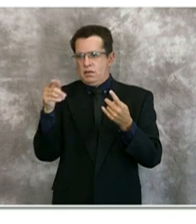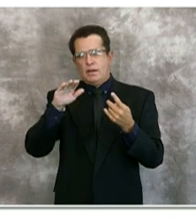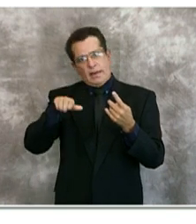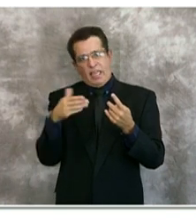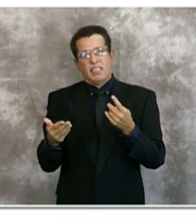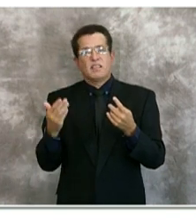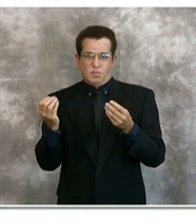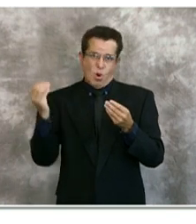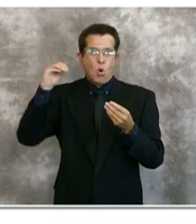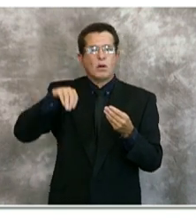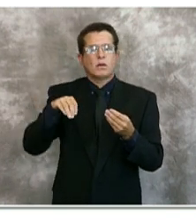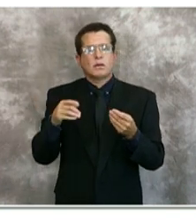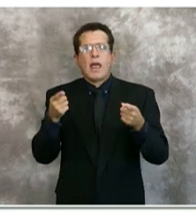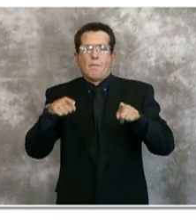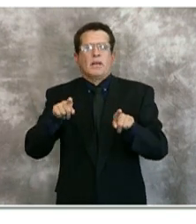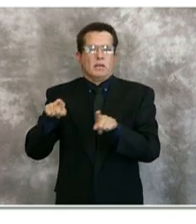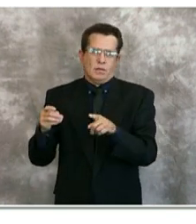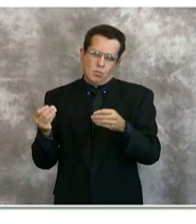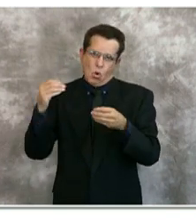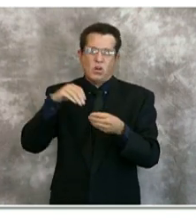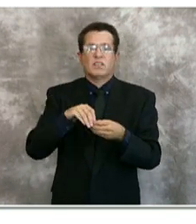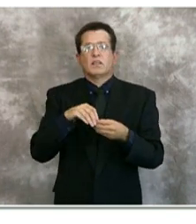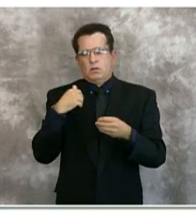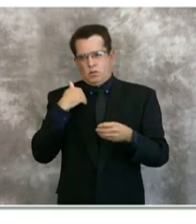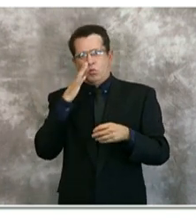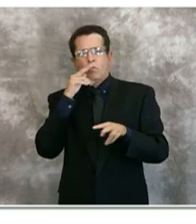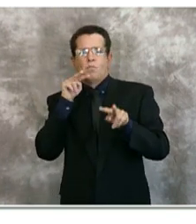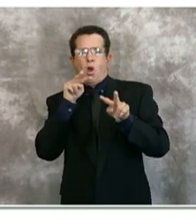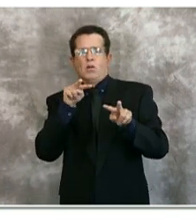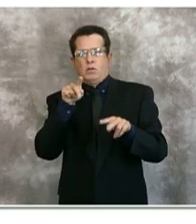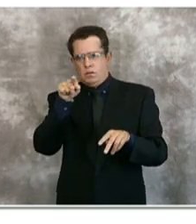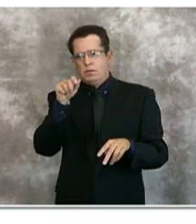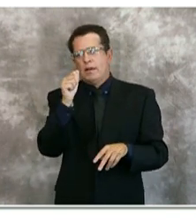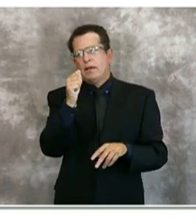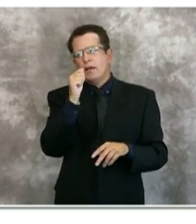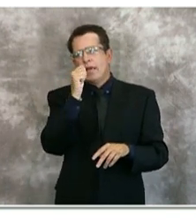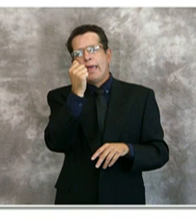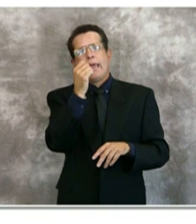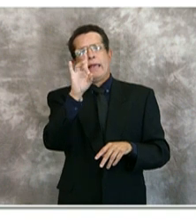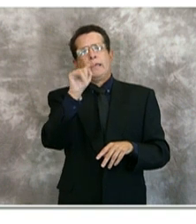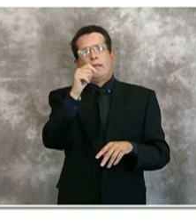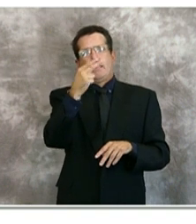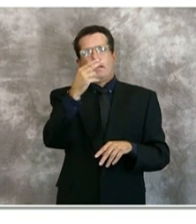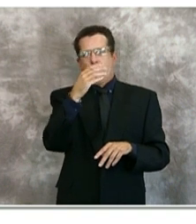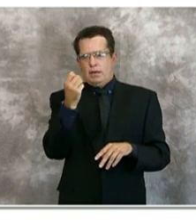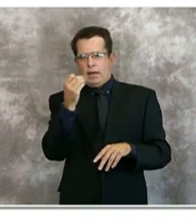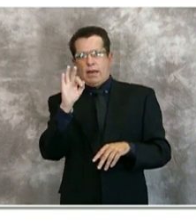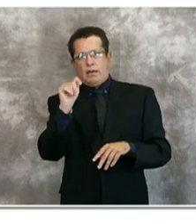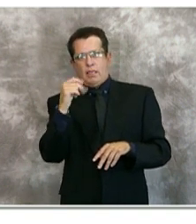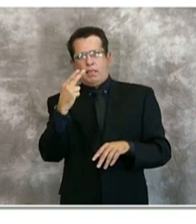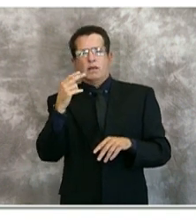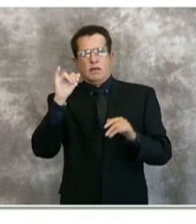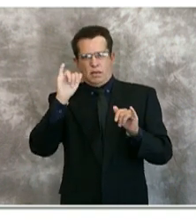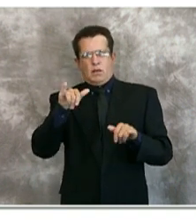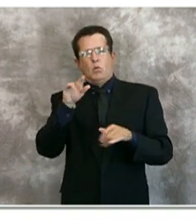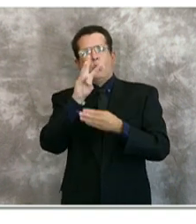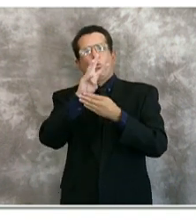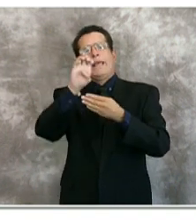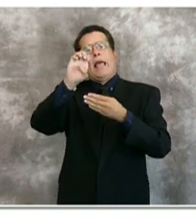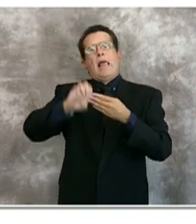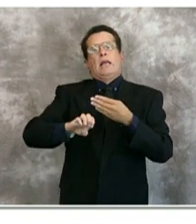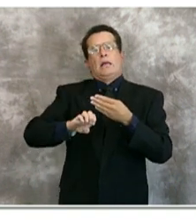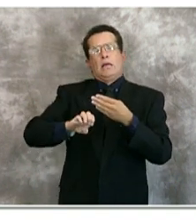were increasing, and we will continue to monitor. The 18th and 19th was the weekend, and usually they